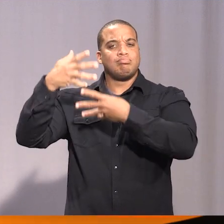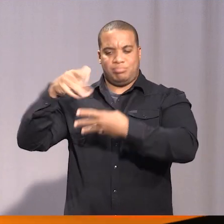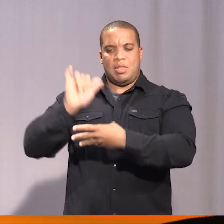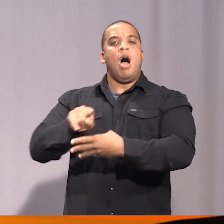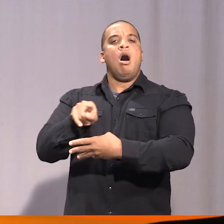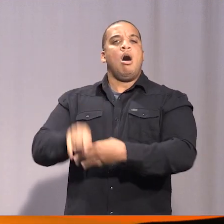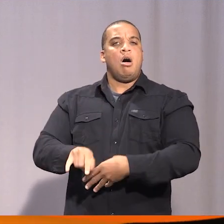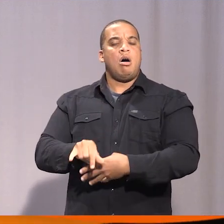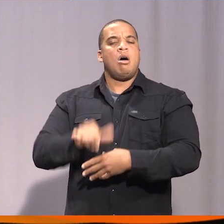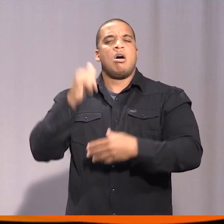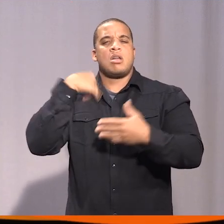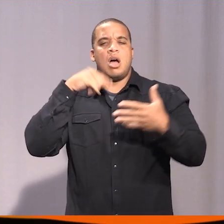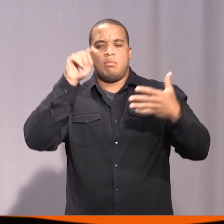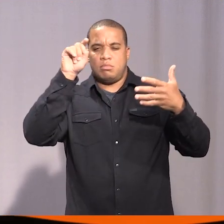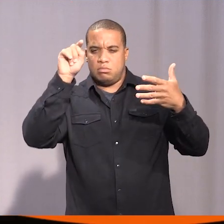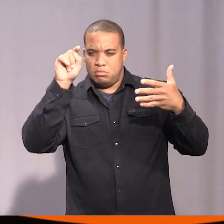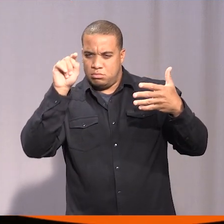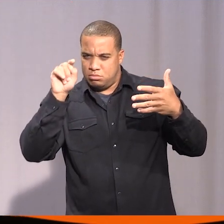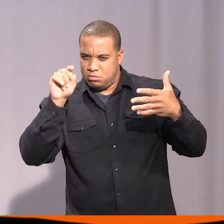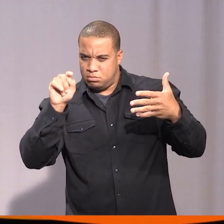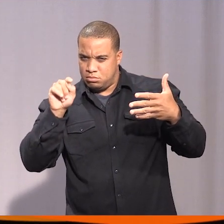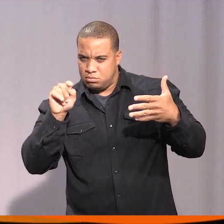All right, I'm going to scroll down.